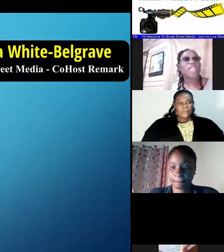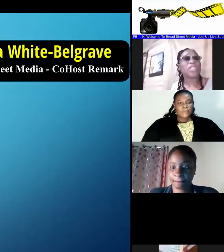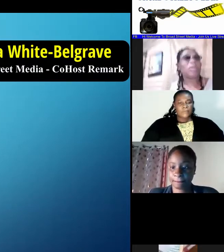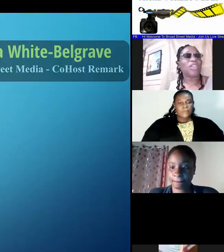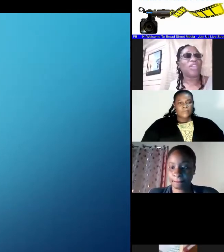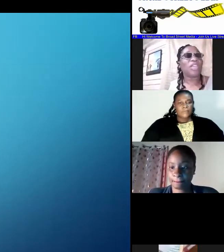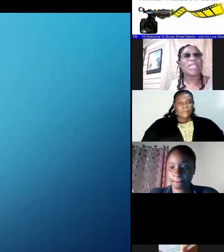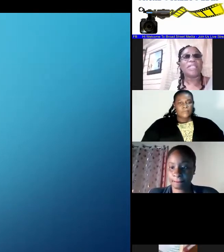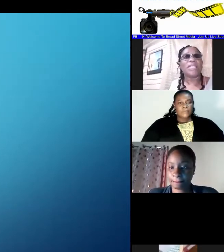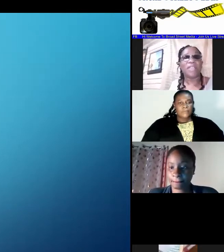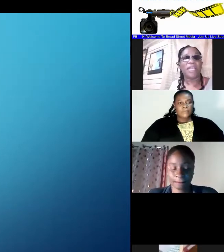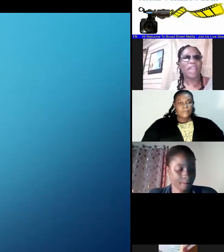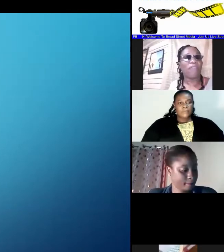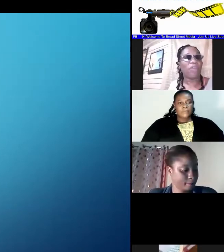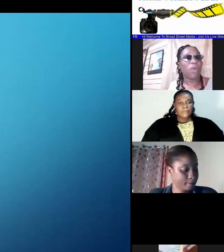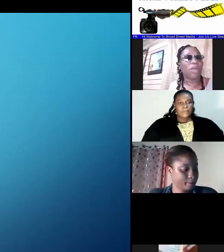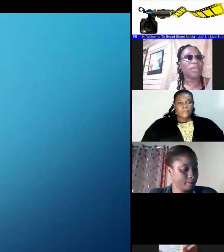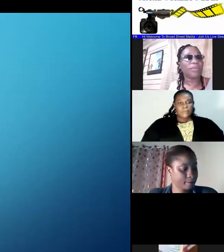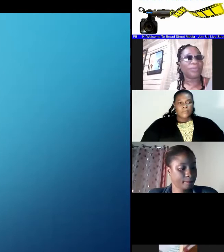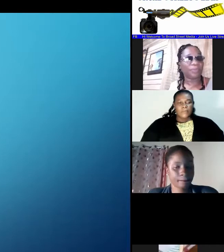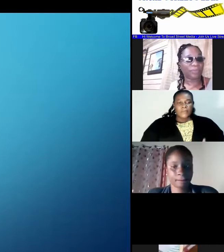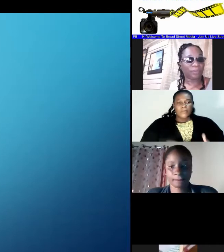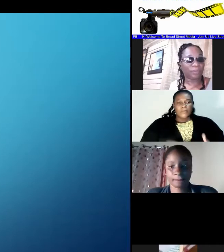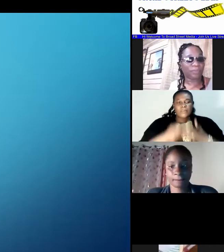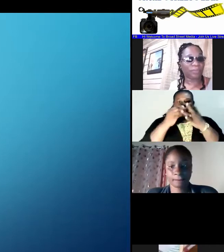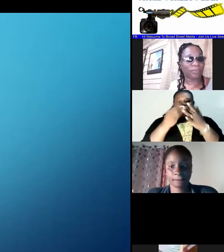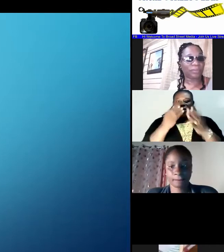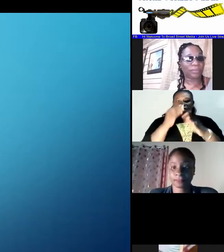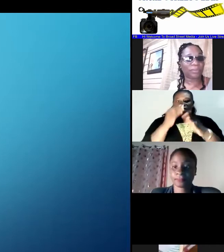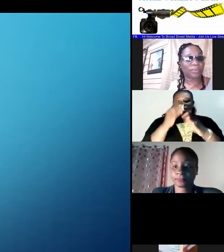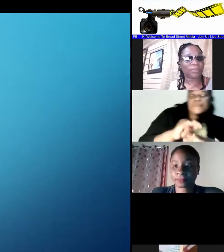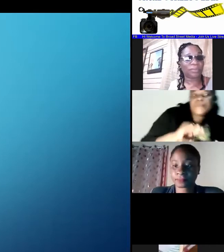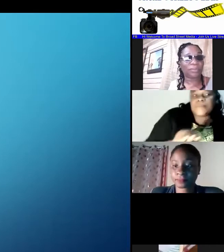A special good evening, everyone.